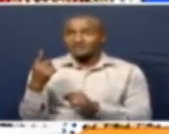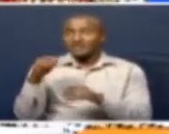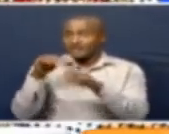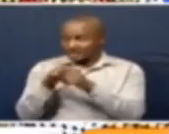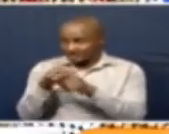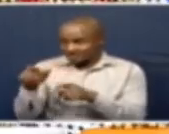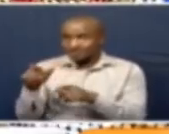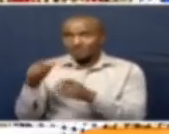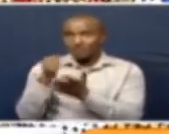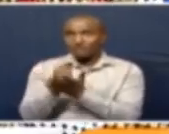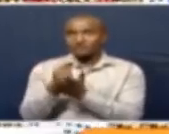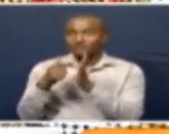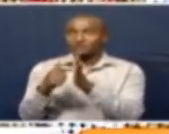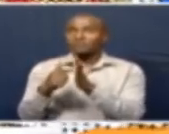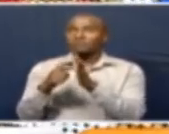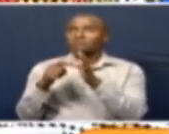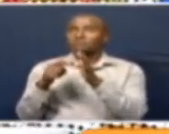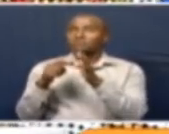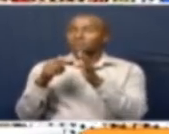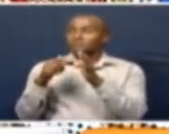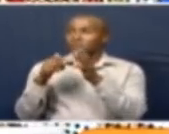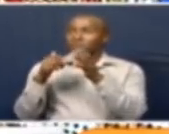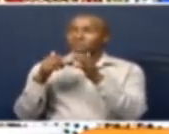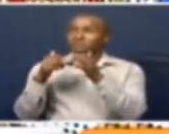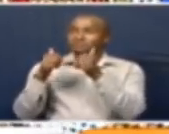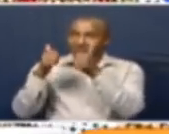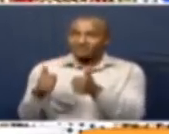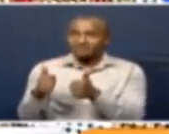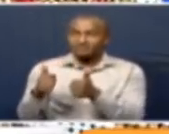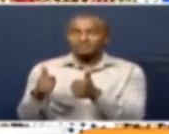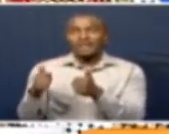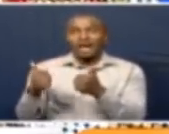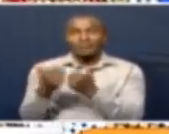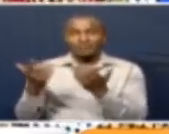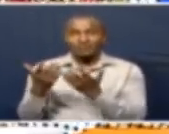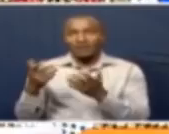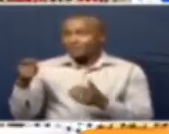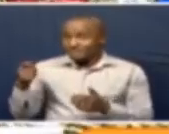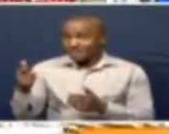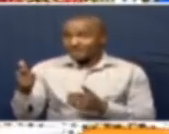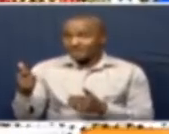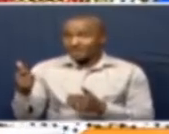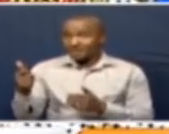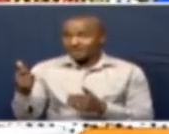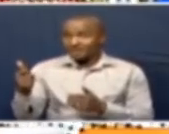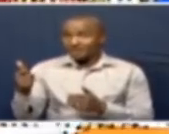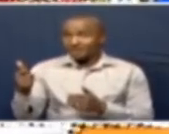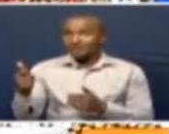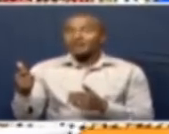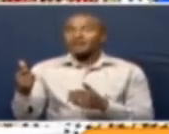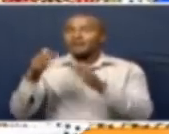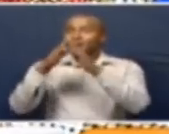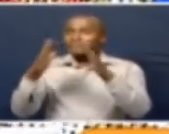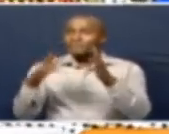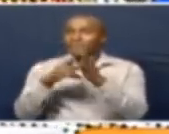industry, like in the commercial industry, in huge productions, usually what happens in terms of payment is production houses are paid